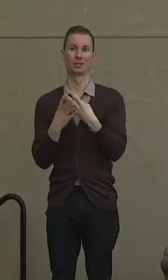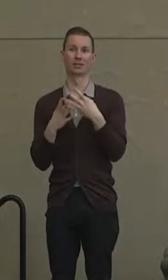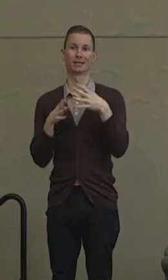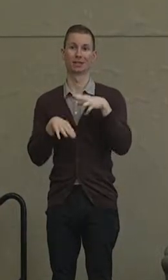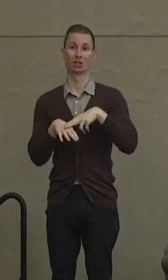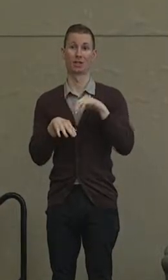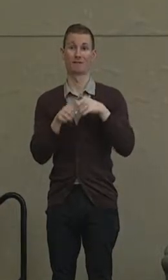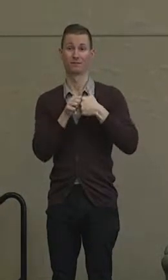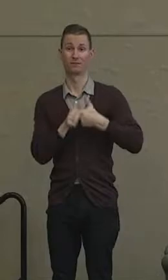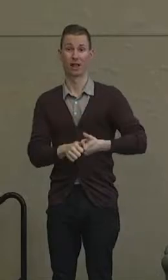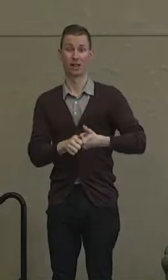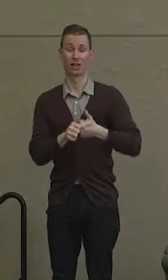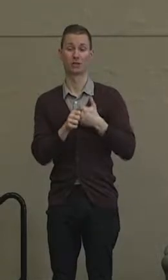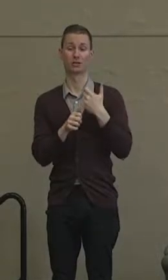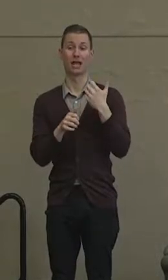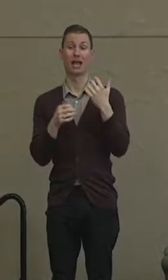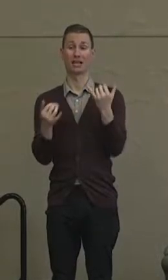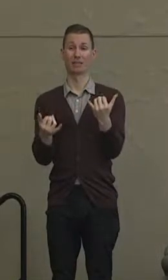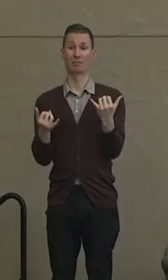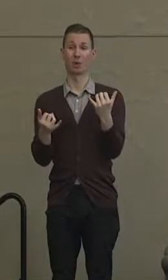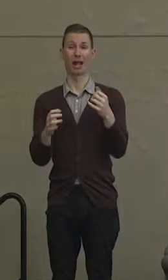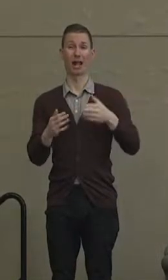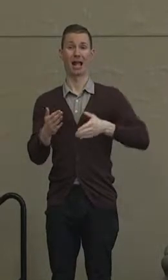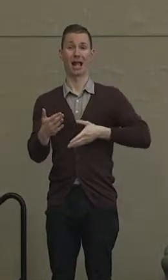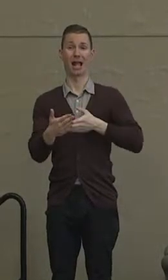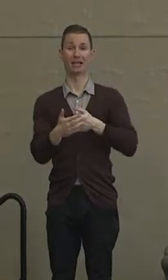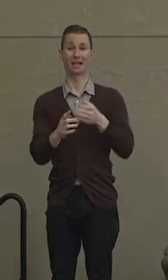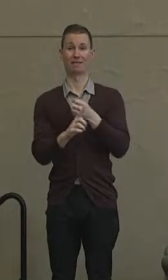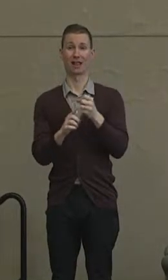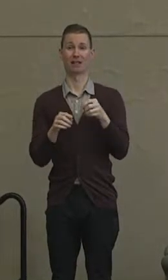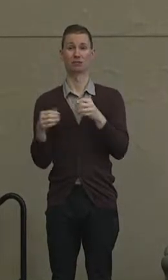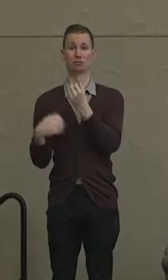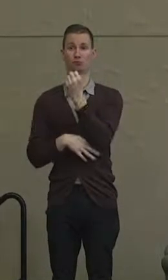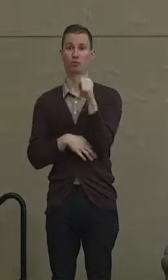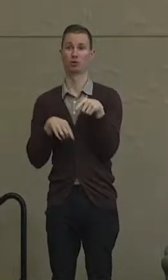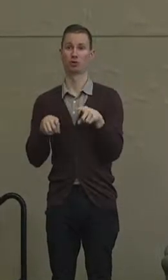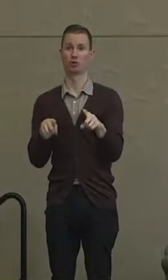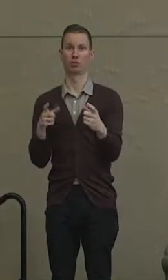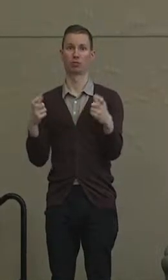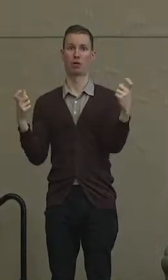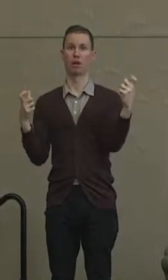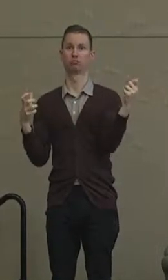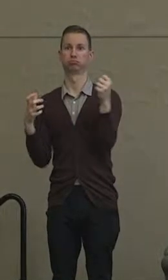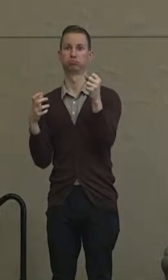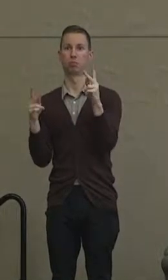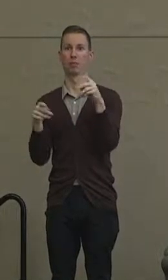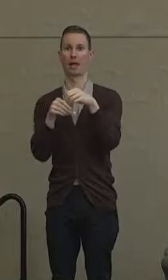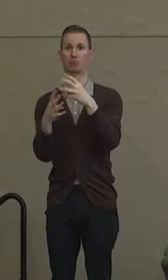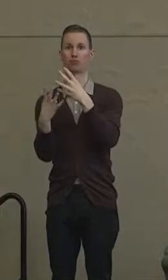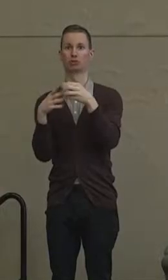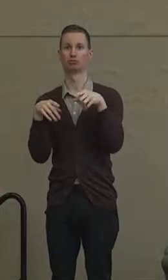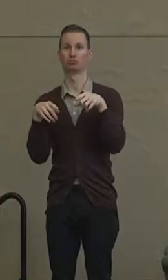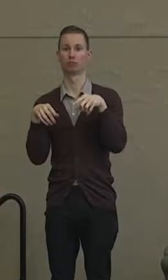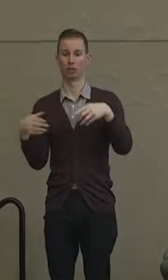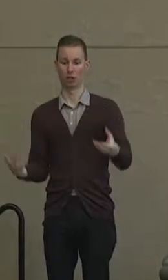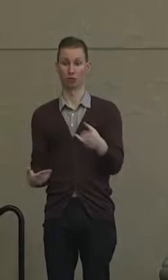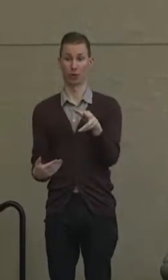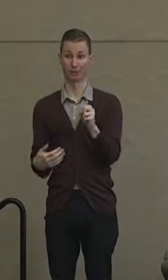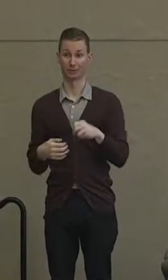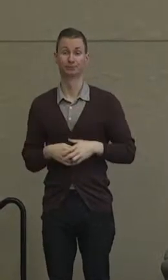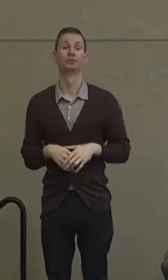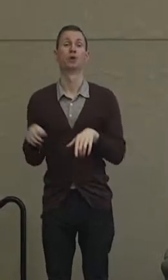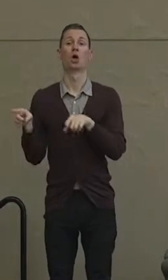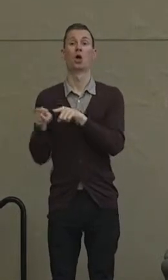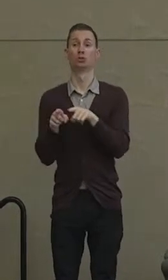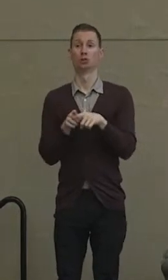the evolution of the contemporary anti-violence movement during the time of mass incarceration in the United States. She's also